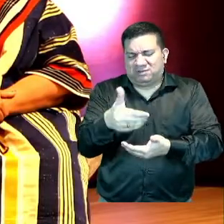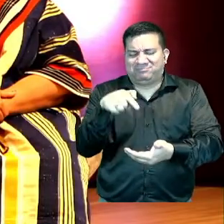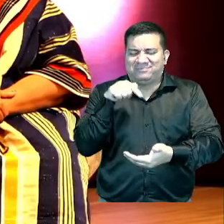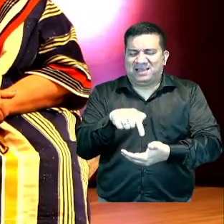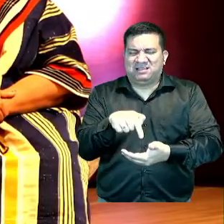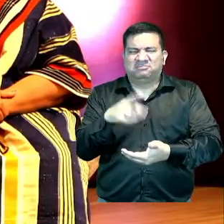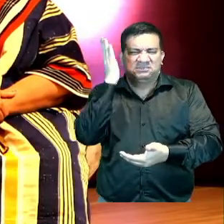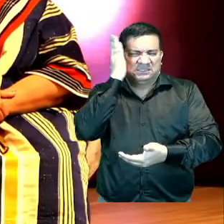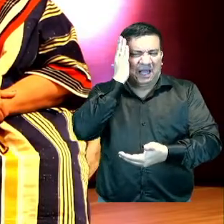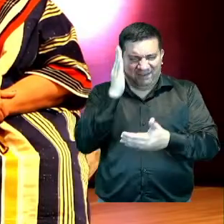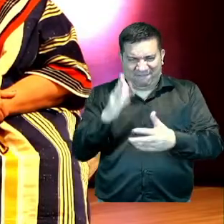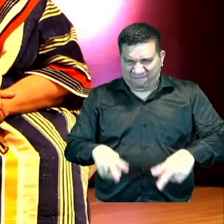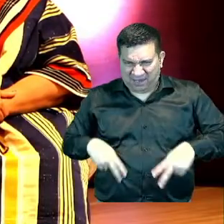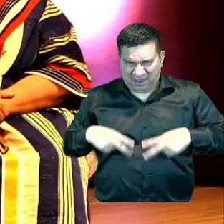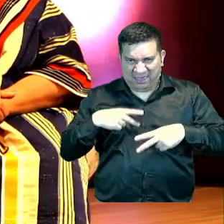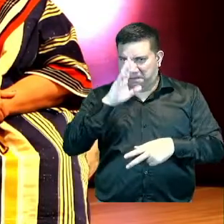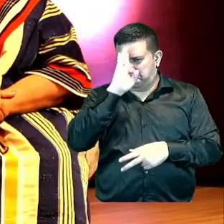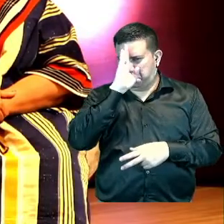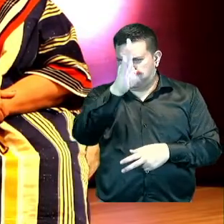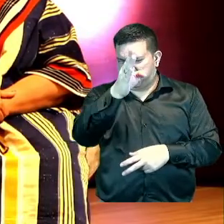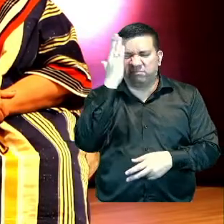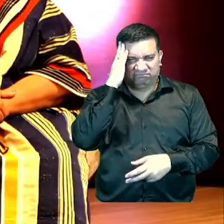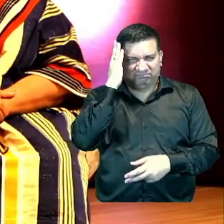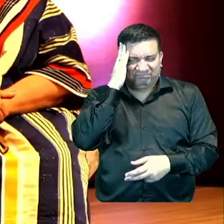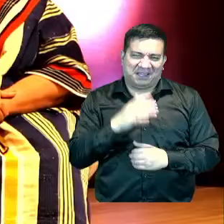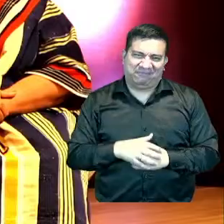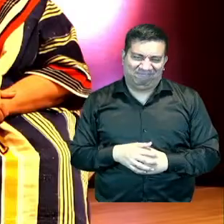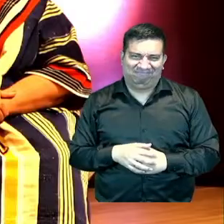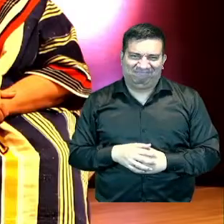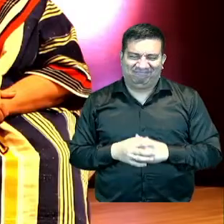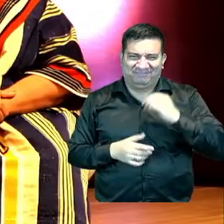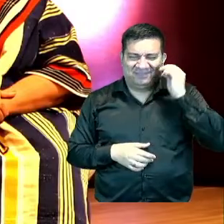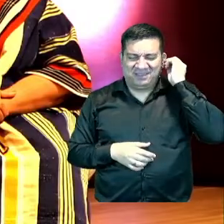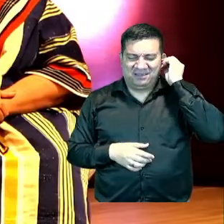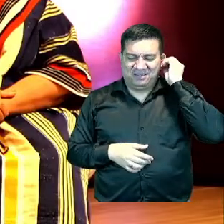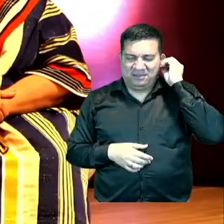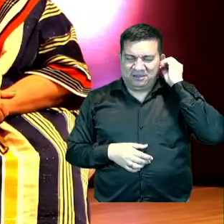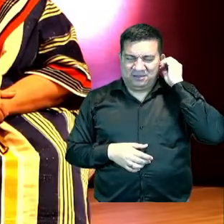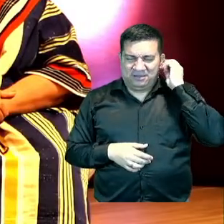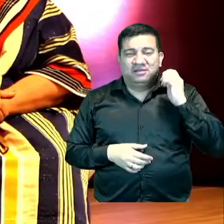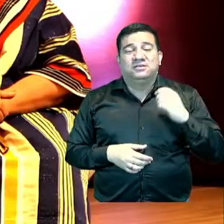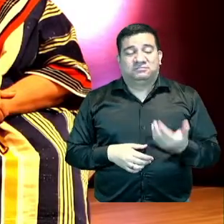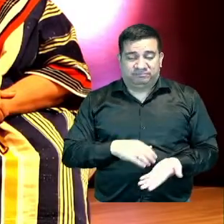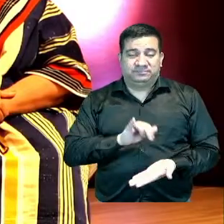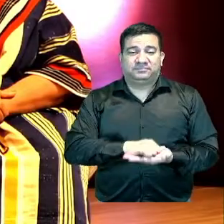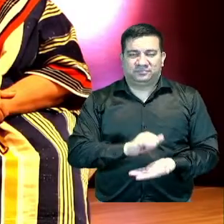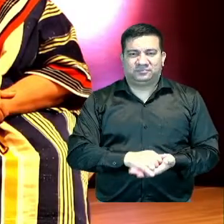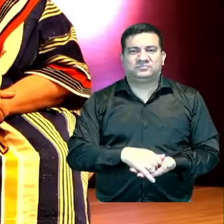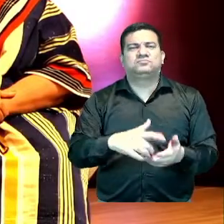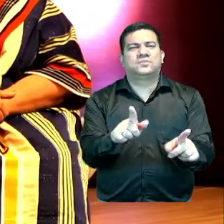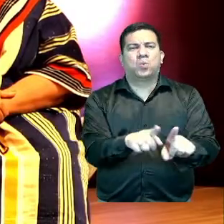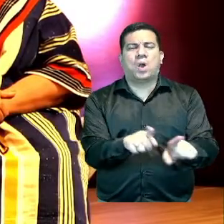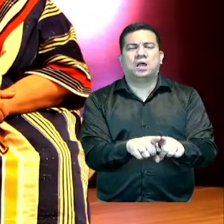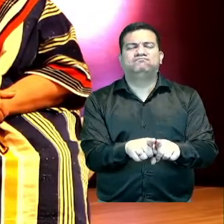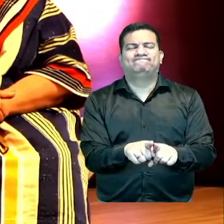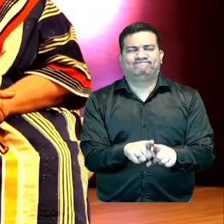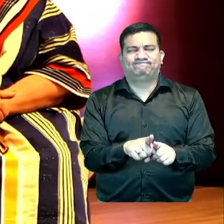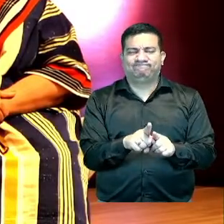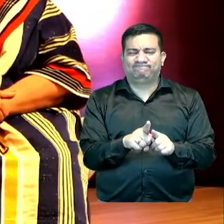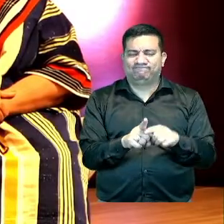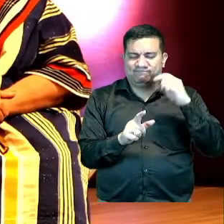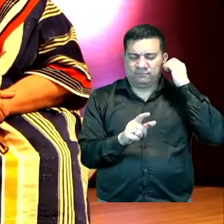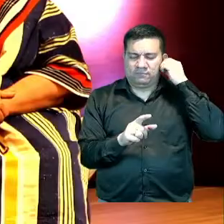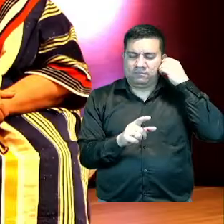that know how to walk the path of life. And that's the legacy of the women in my community, has been the